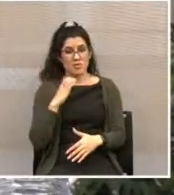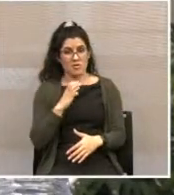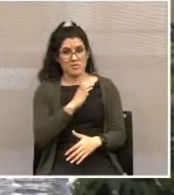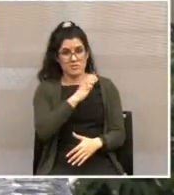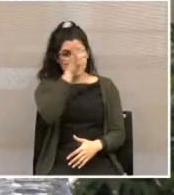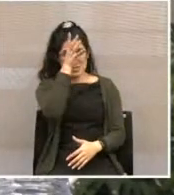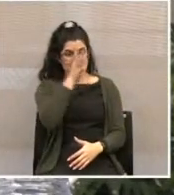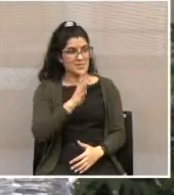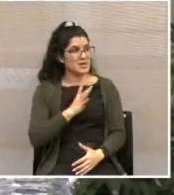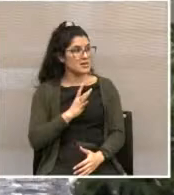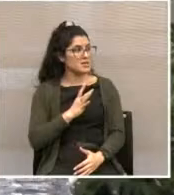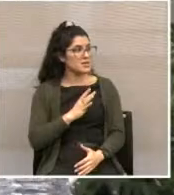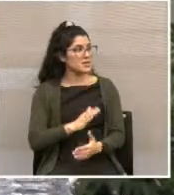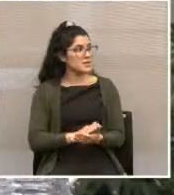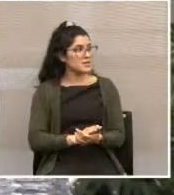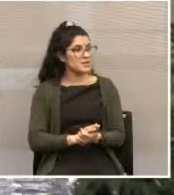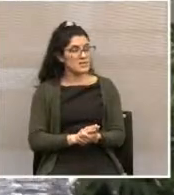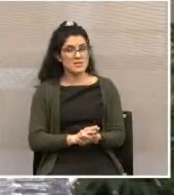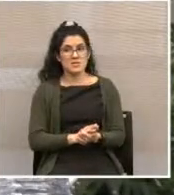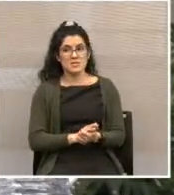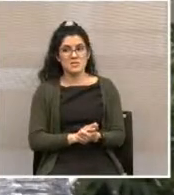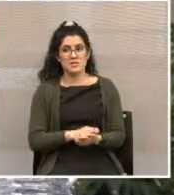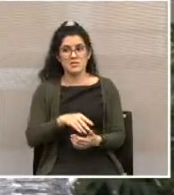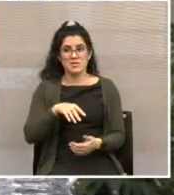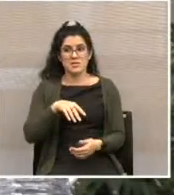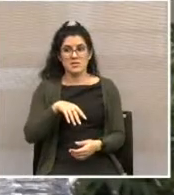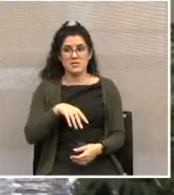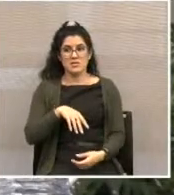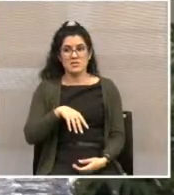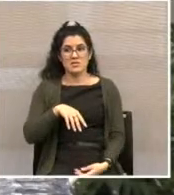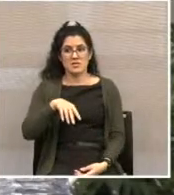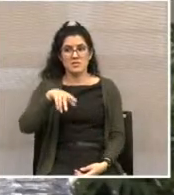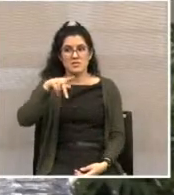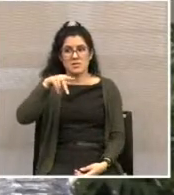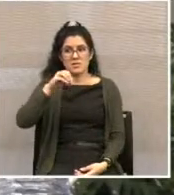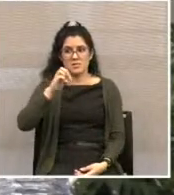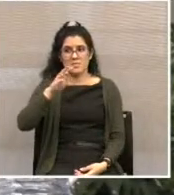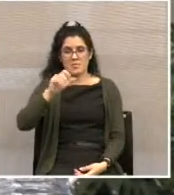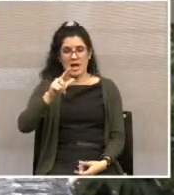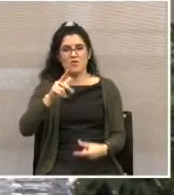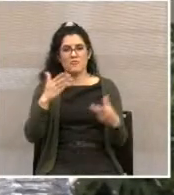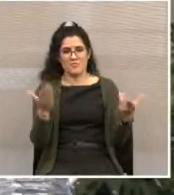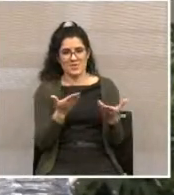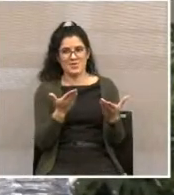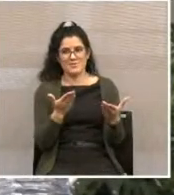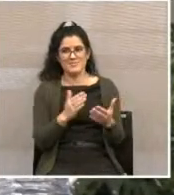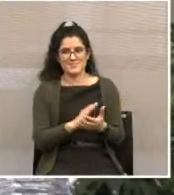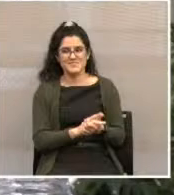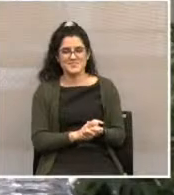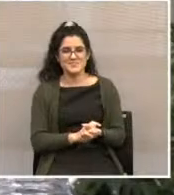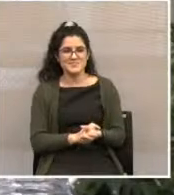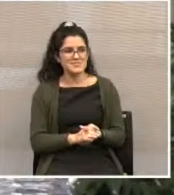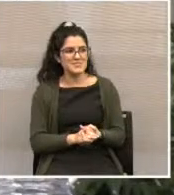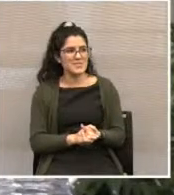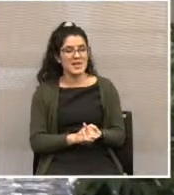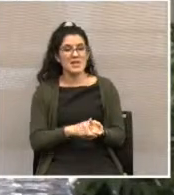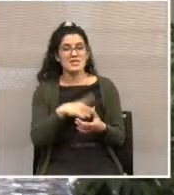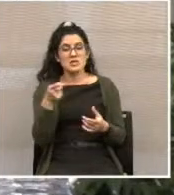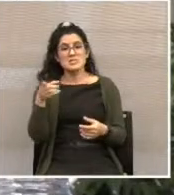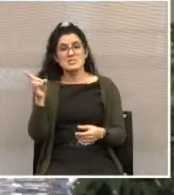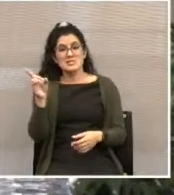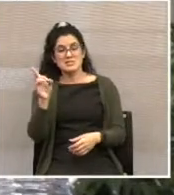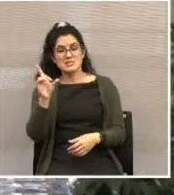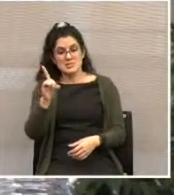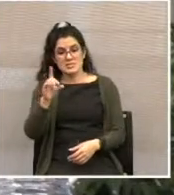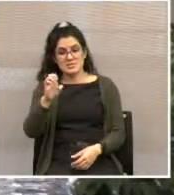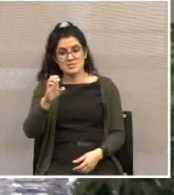Debbie McCarcel-Powell for being here, because it's a problem. It's a problem for democracy. It's democracy,